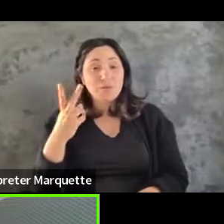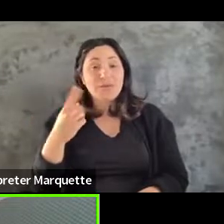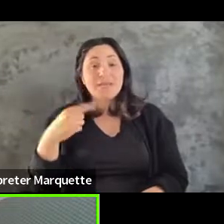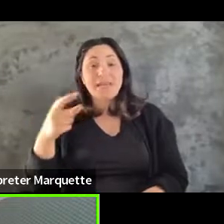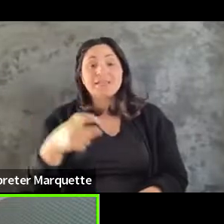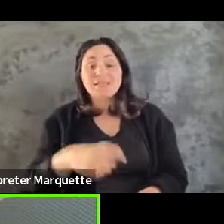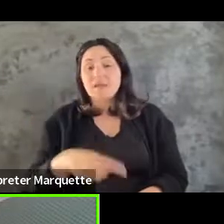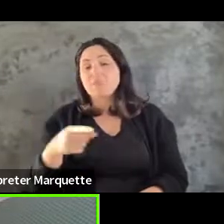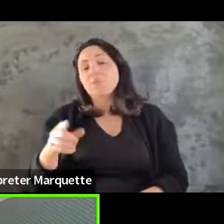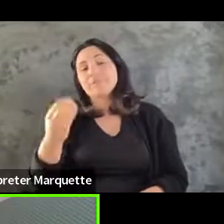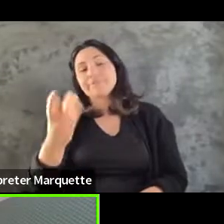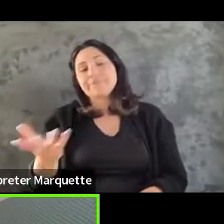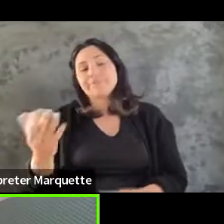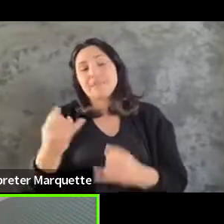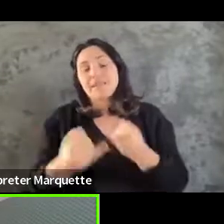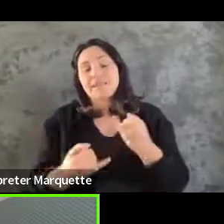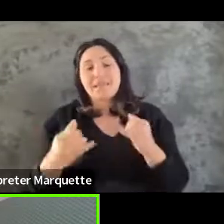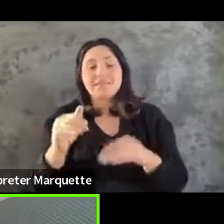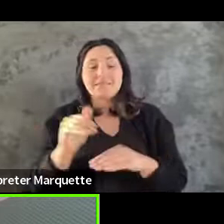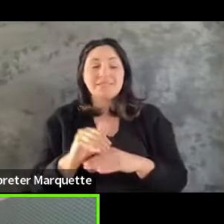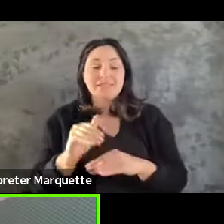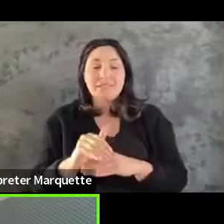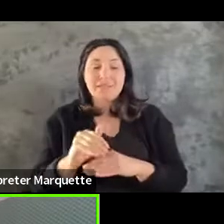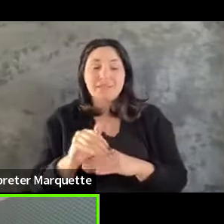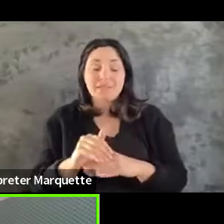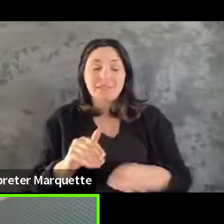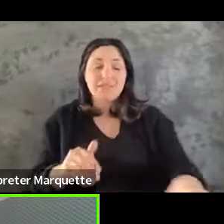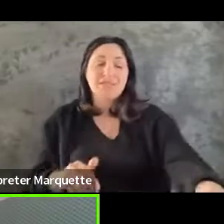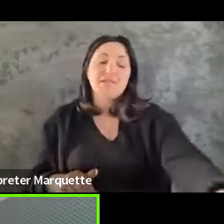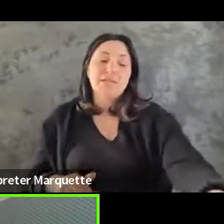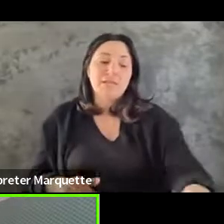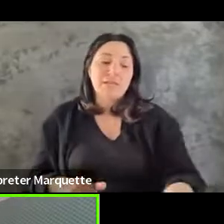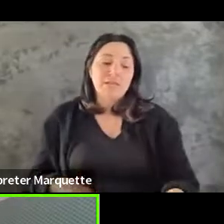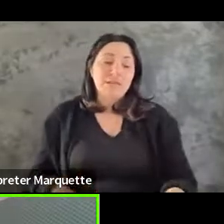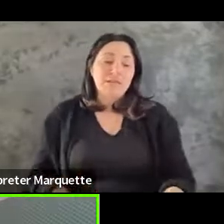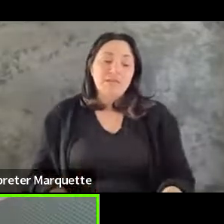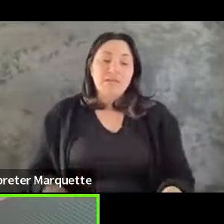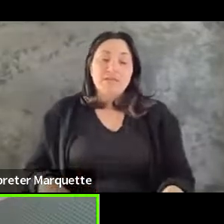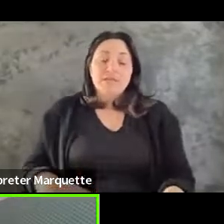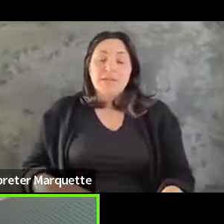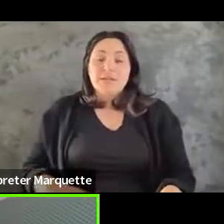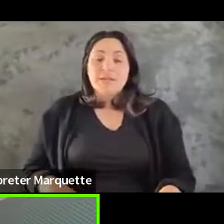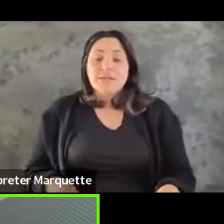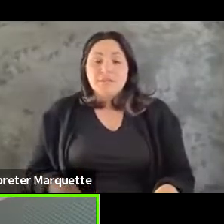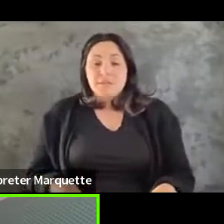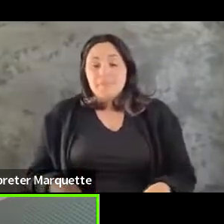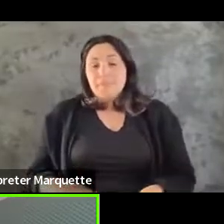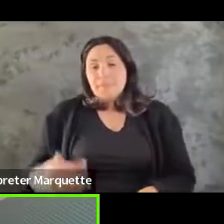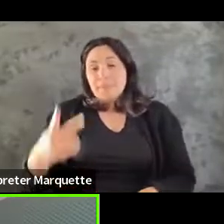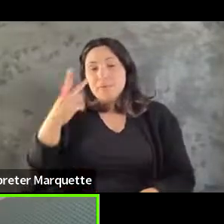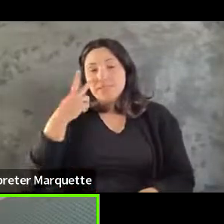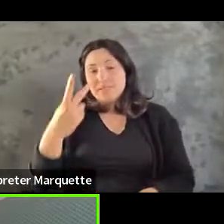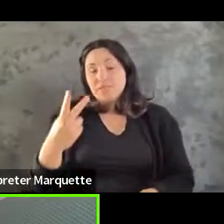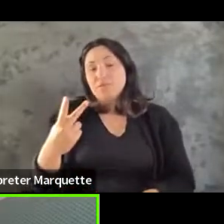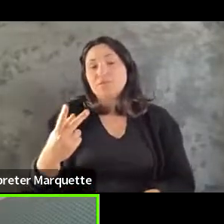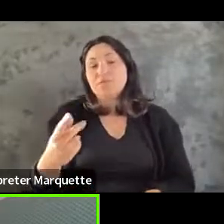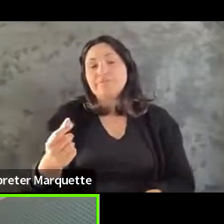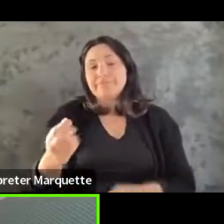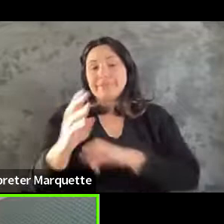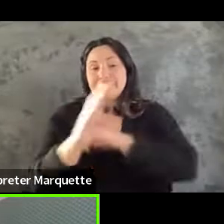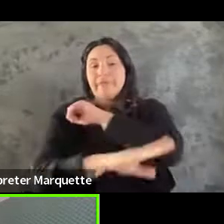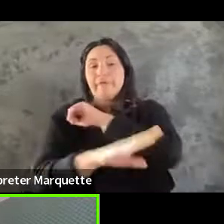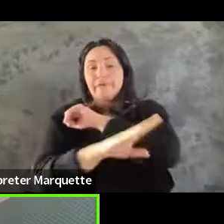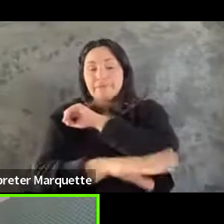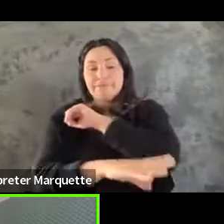this is the last evening with the administration for this school year. We are going to see you in the new year. And